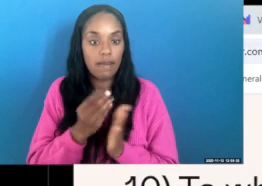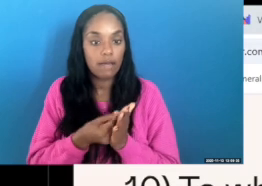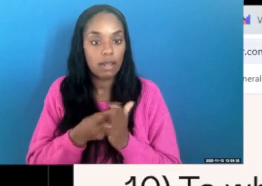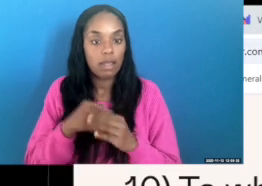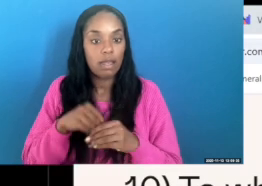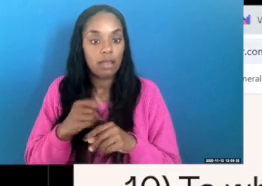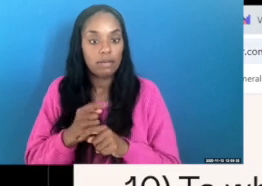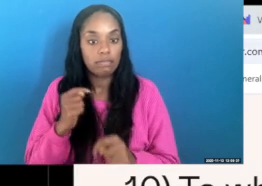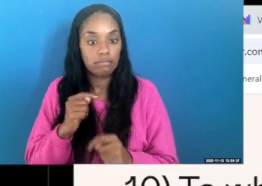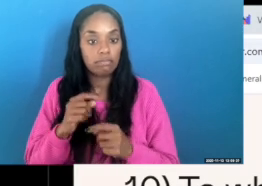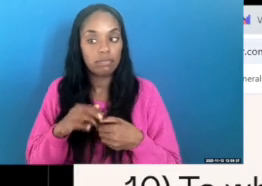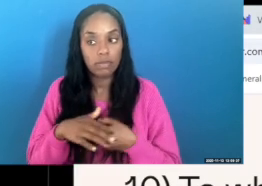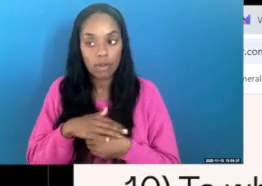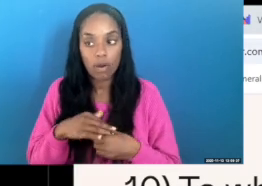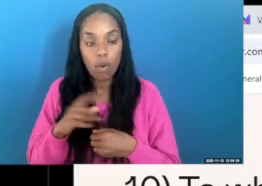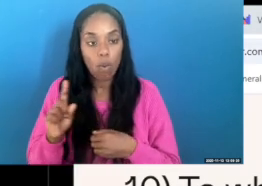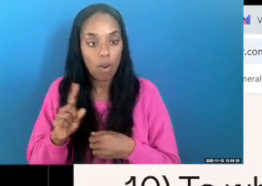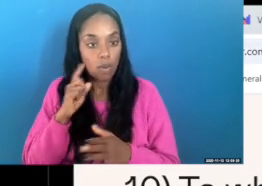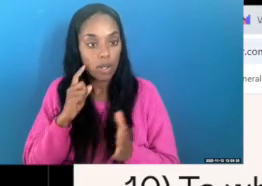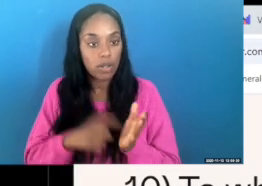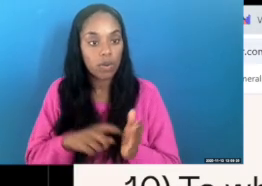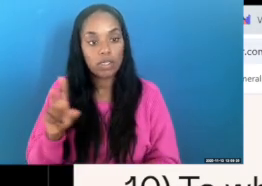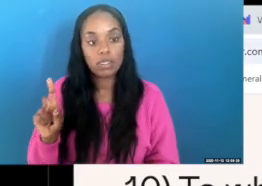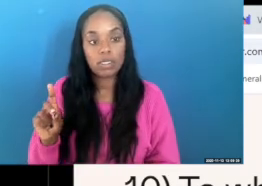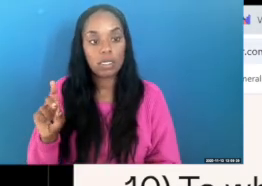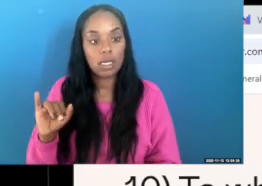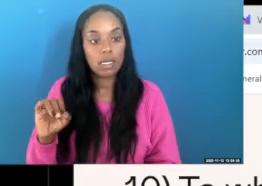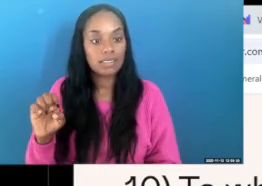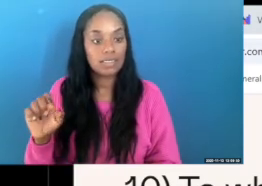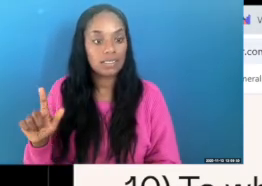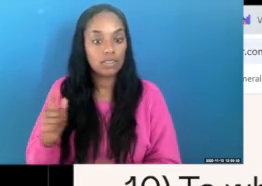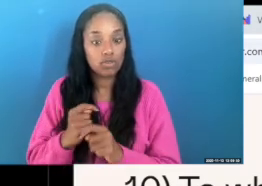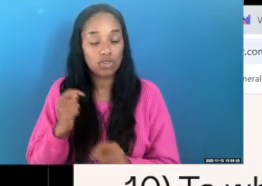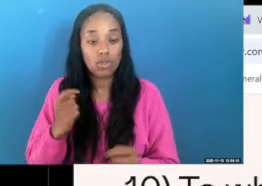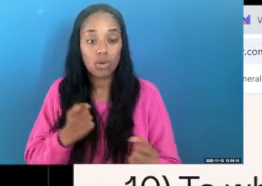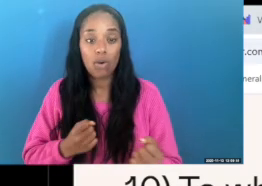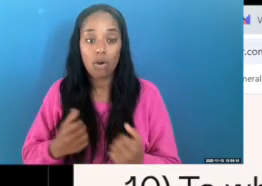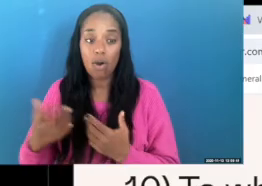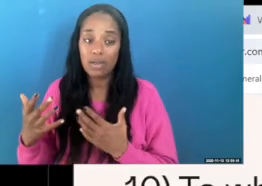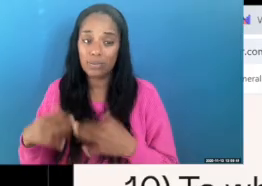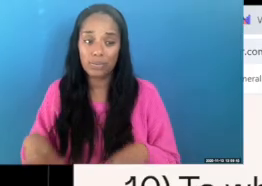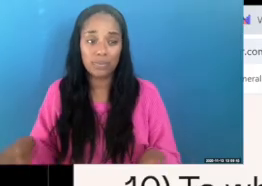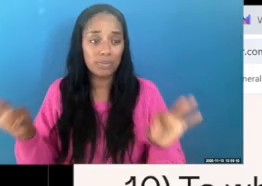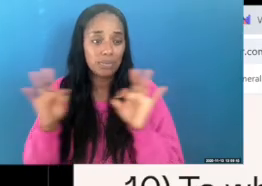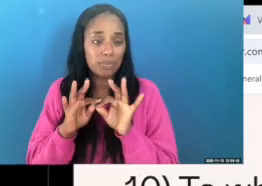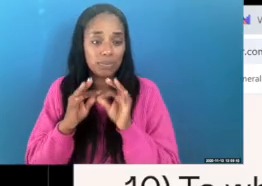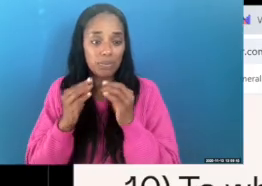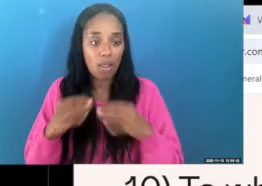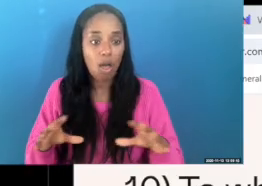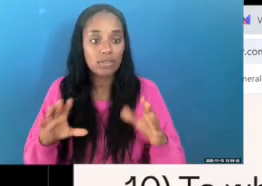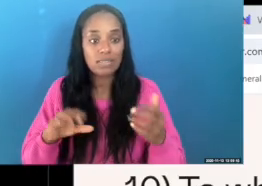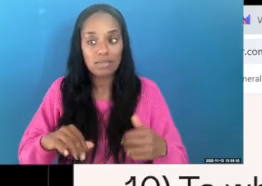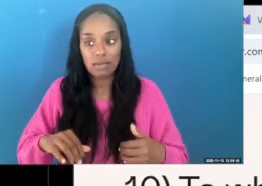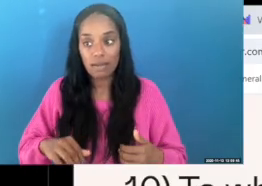thinking of, either plus ups or opportunities to increase incentive funding in